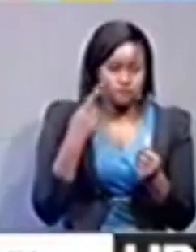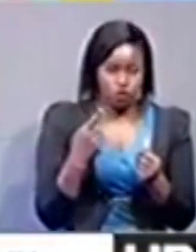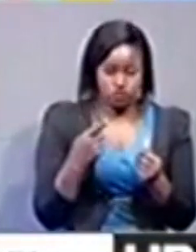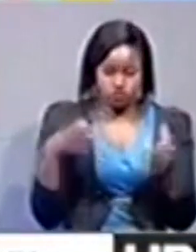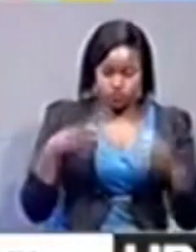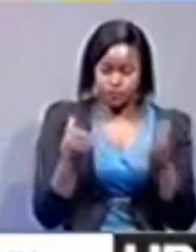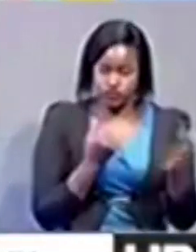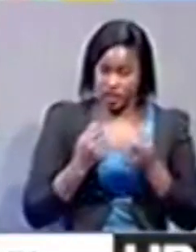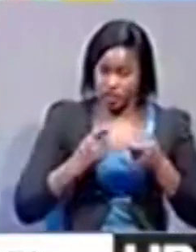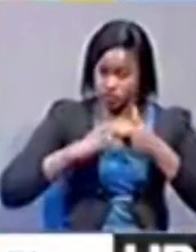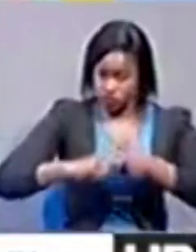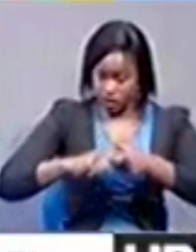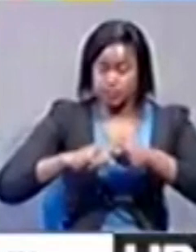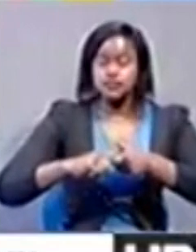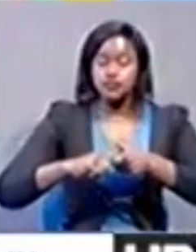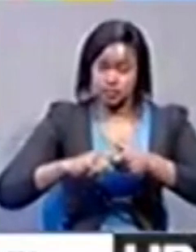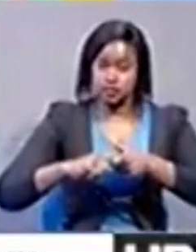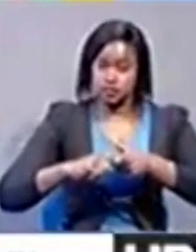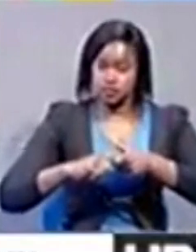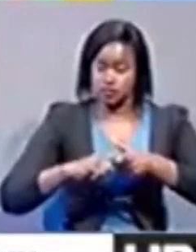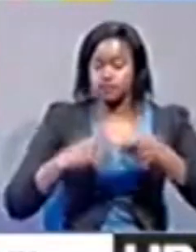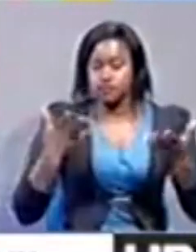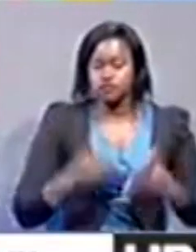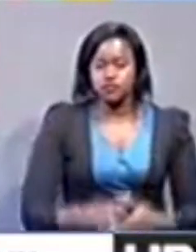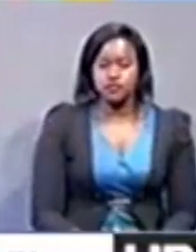for the truck drivers mentioned above,